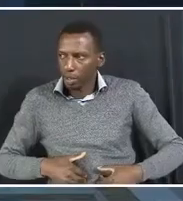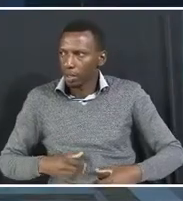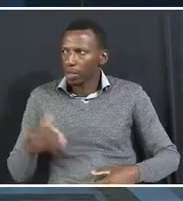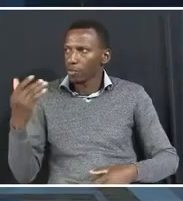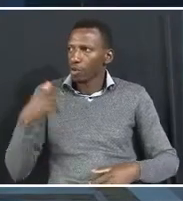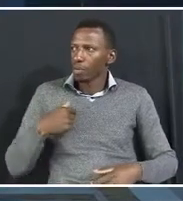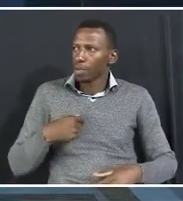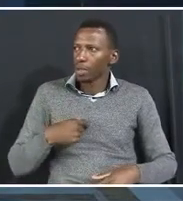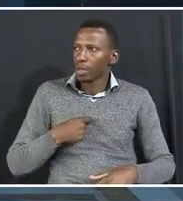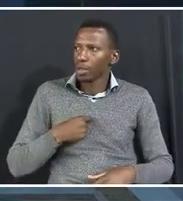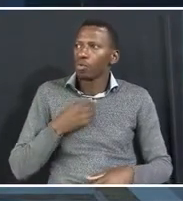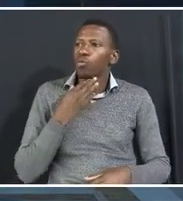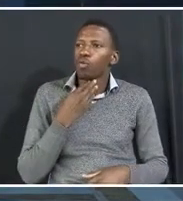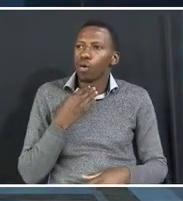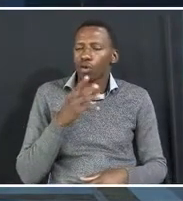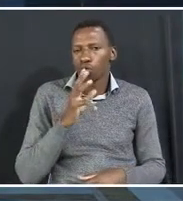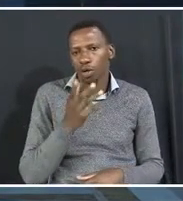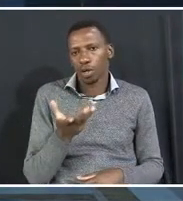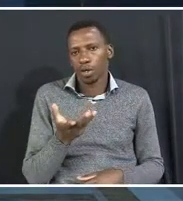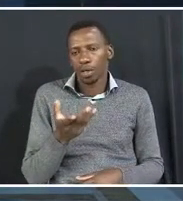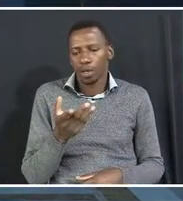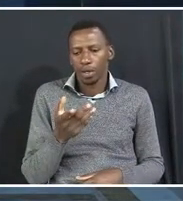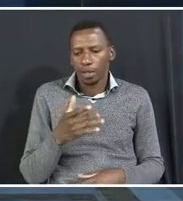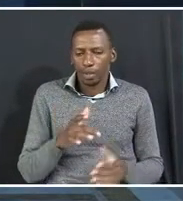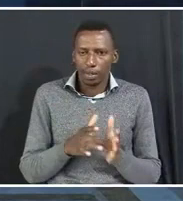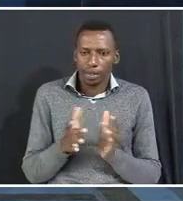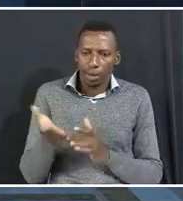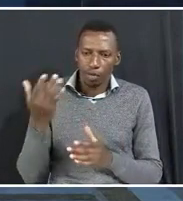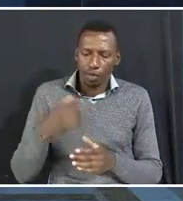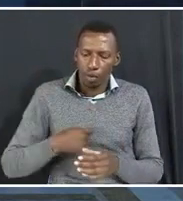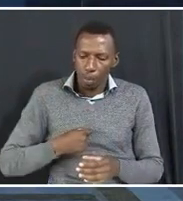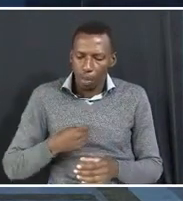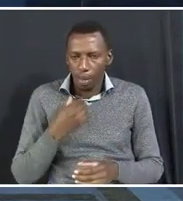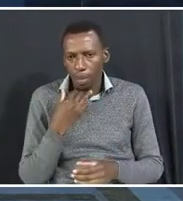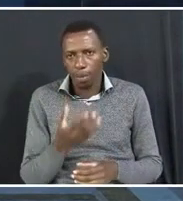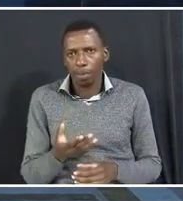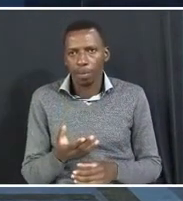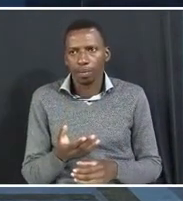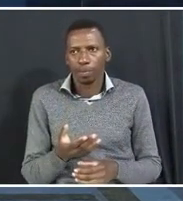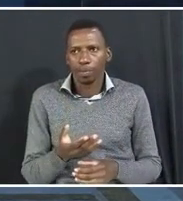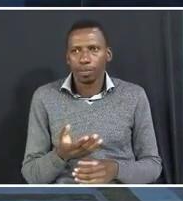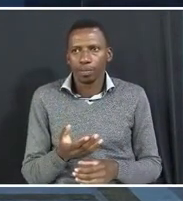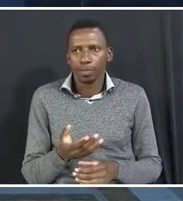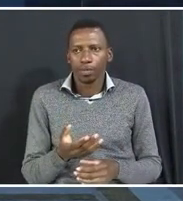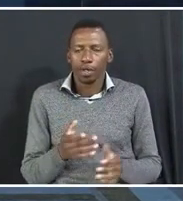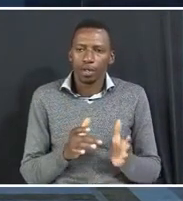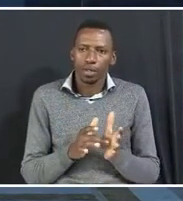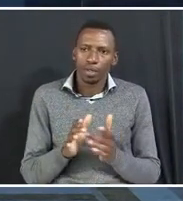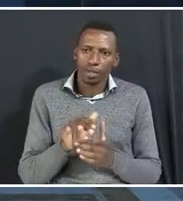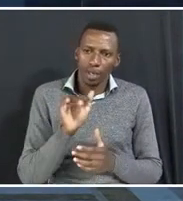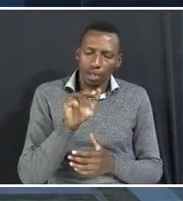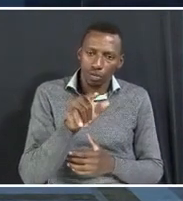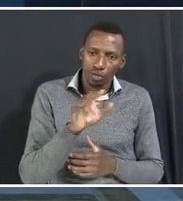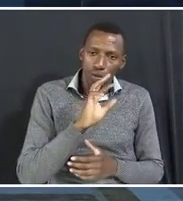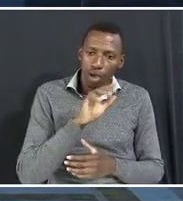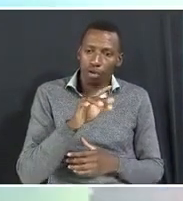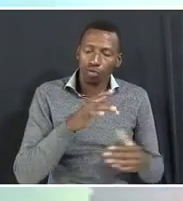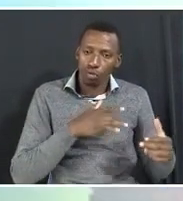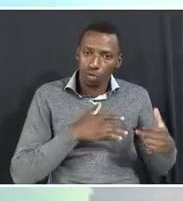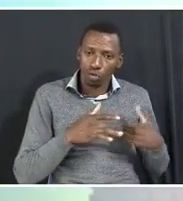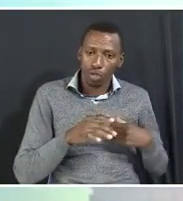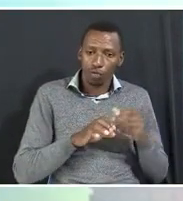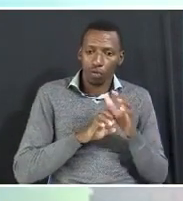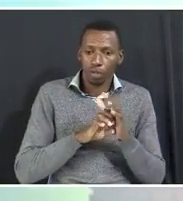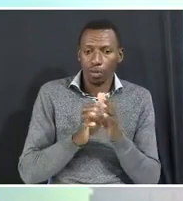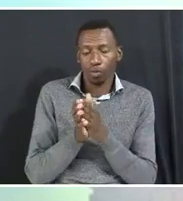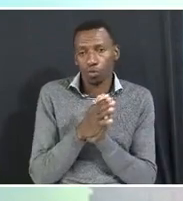naked. Jesus is just saying, am I concerned? You see, like our story in the